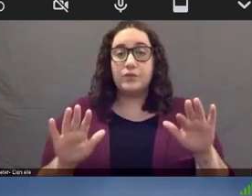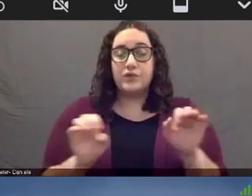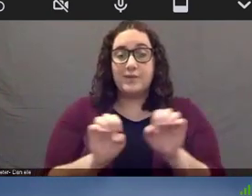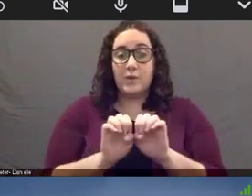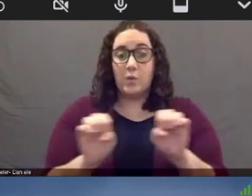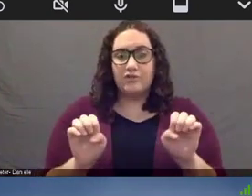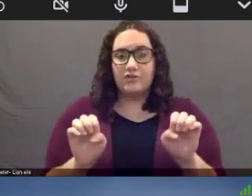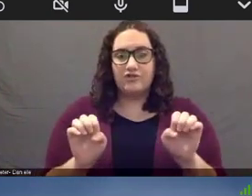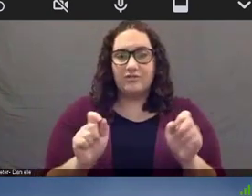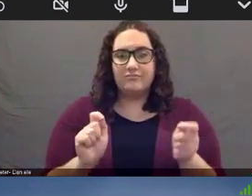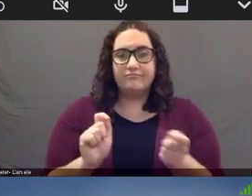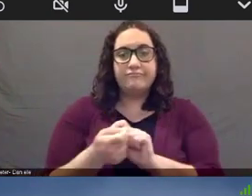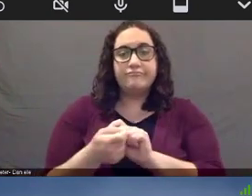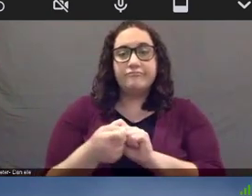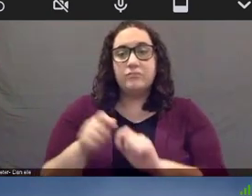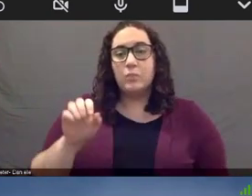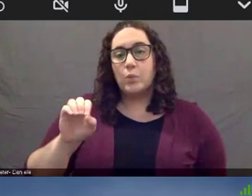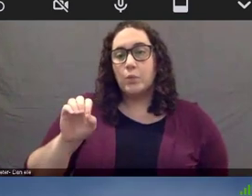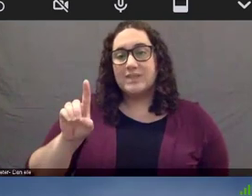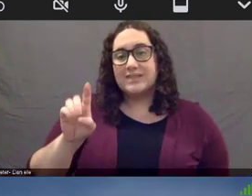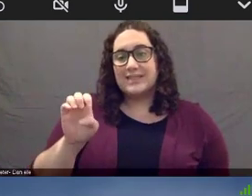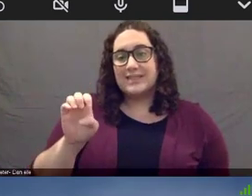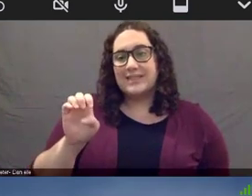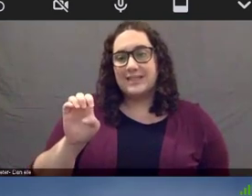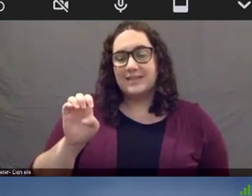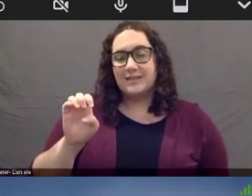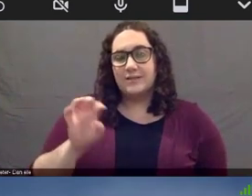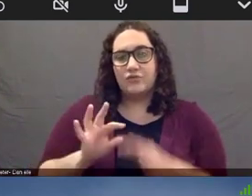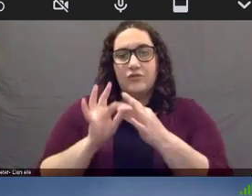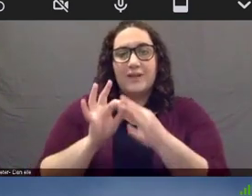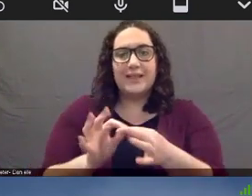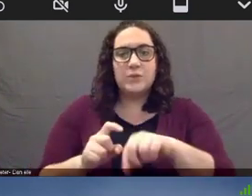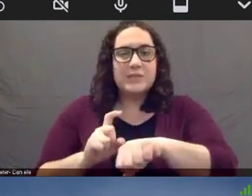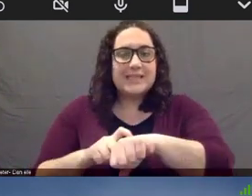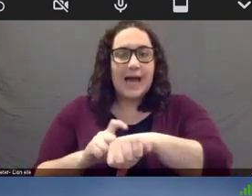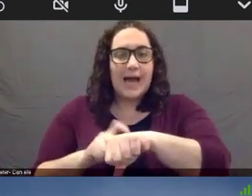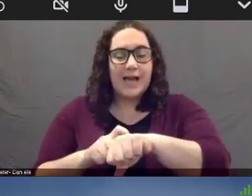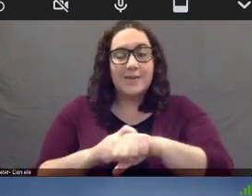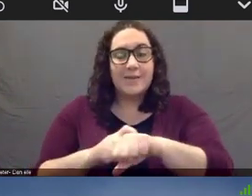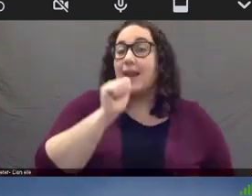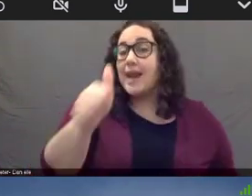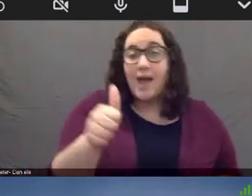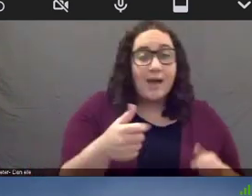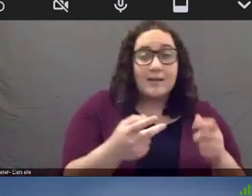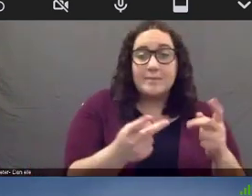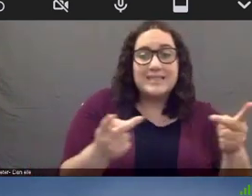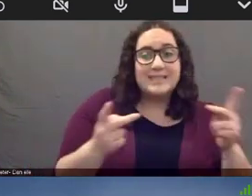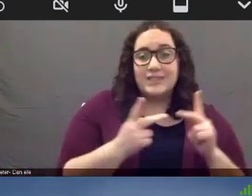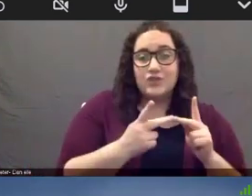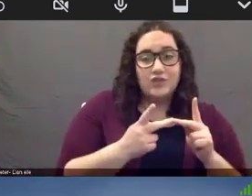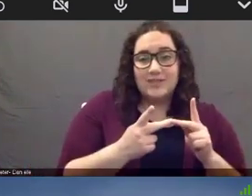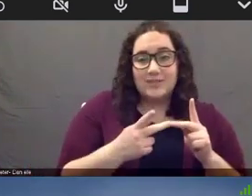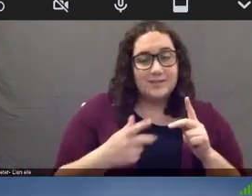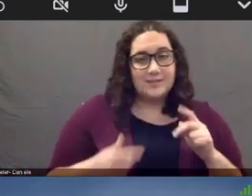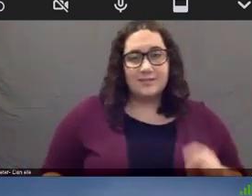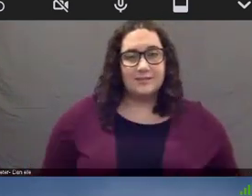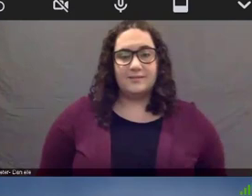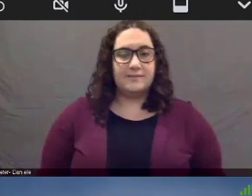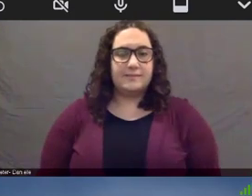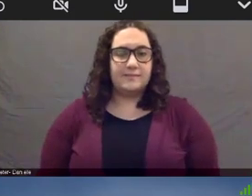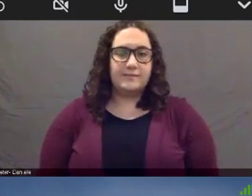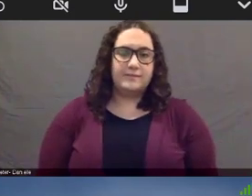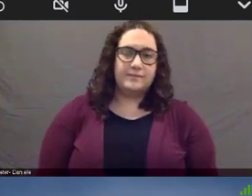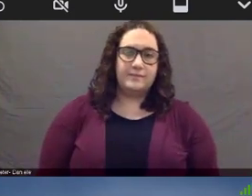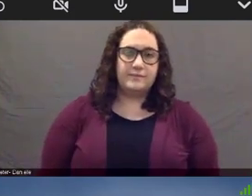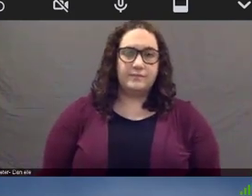but ordinary in time and not in space. Right? So here we start with this